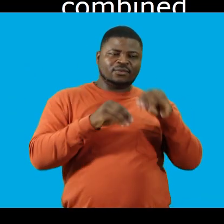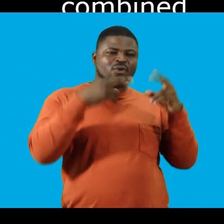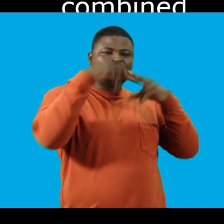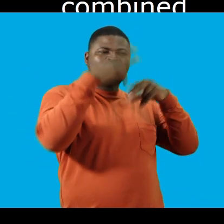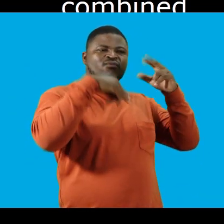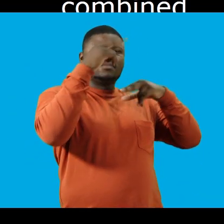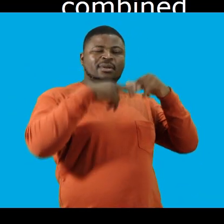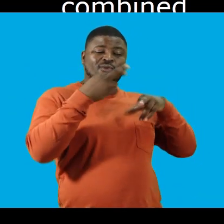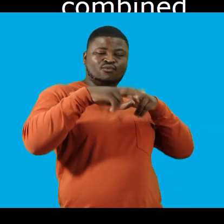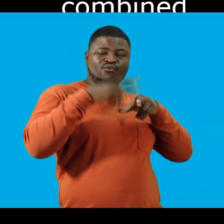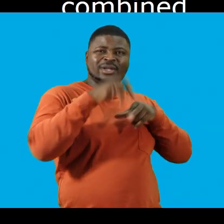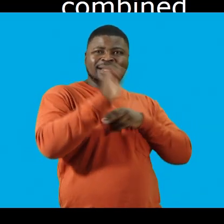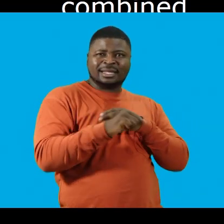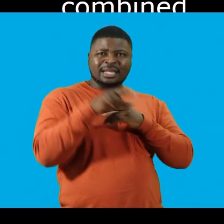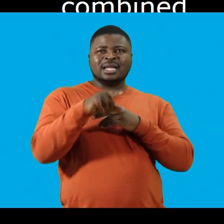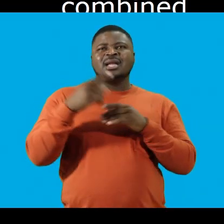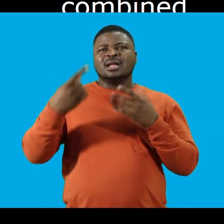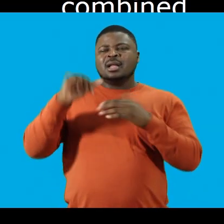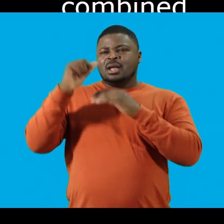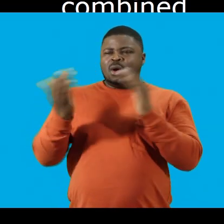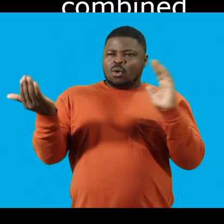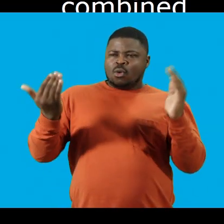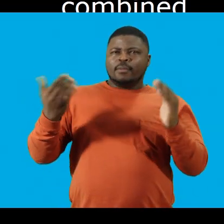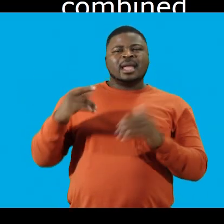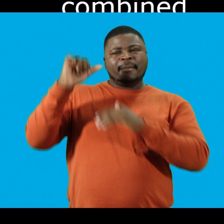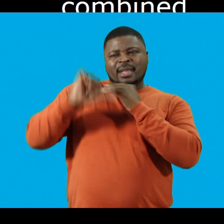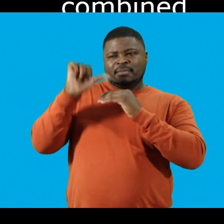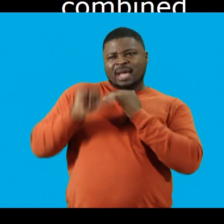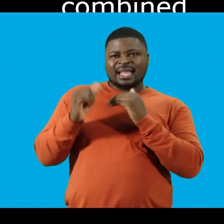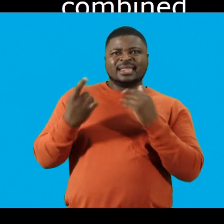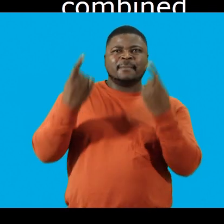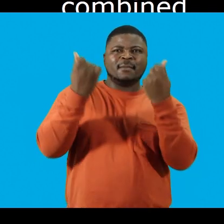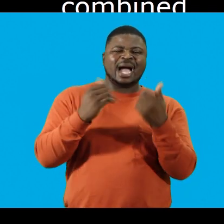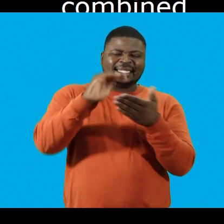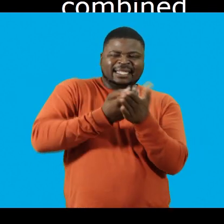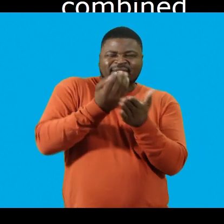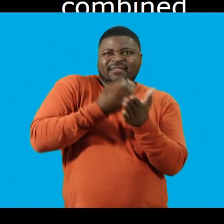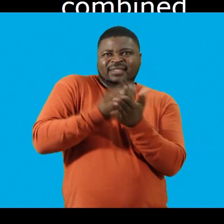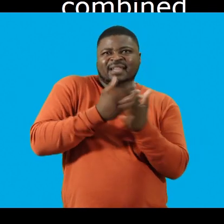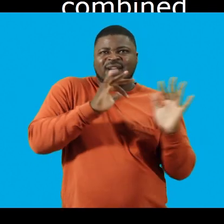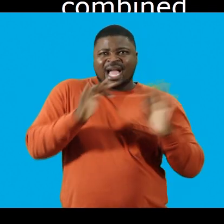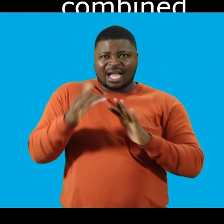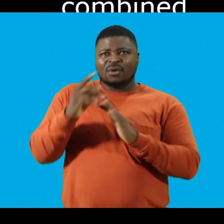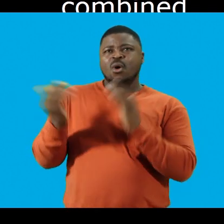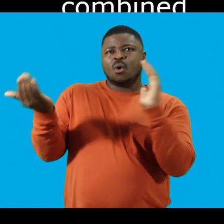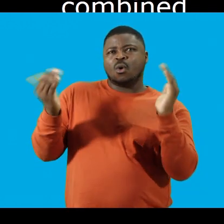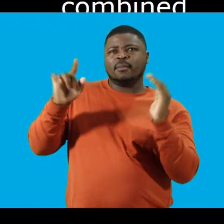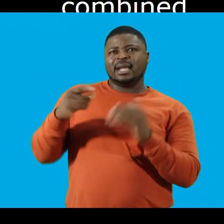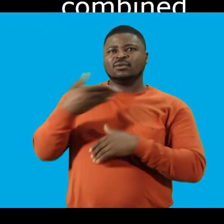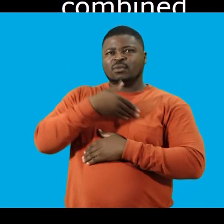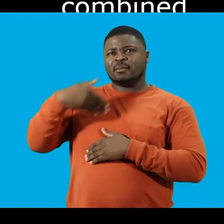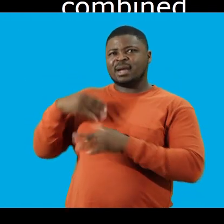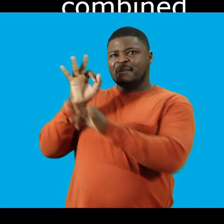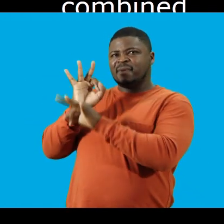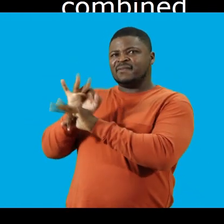show a comparison of his monthly budget with his parents' combined monthly budget.